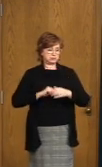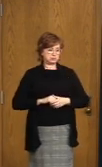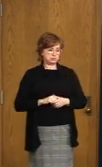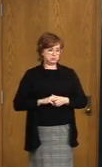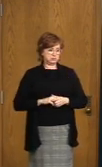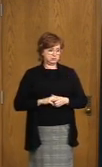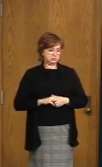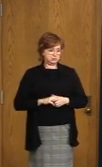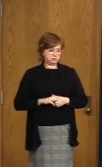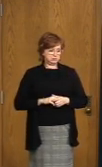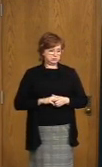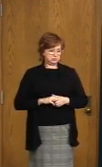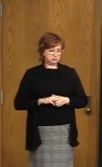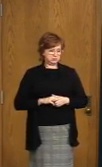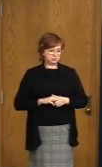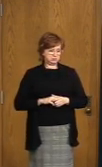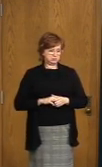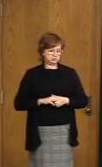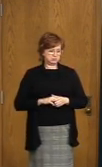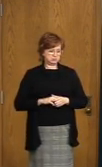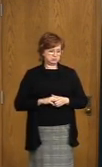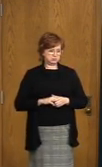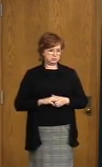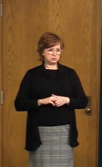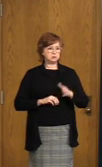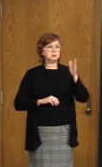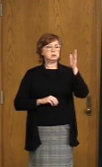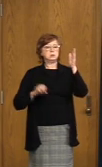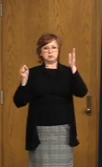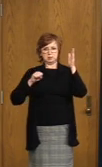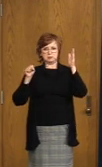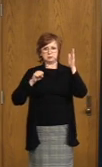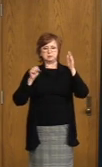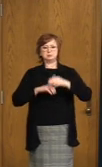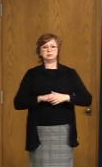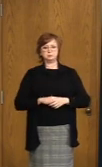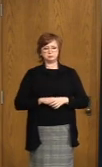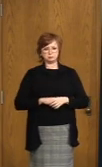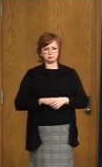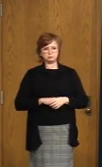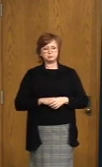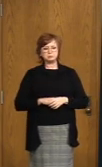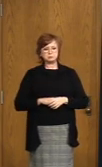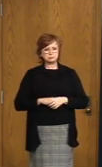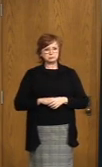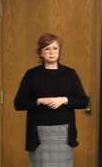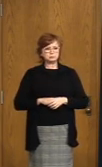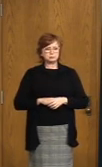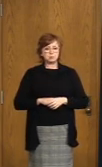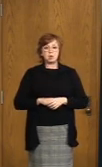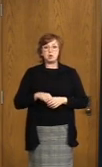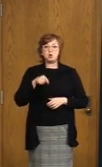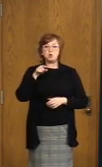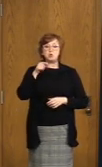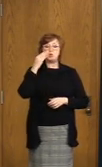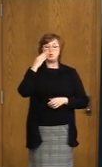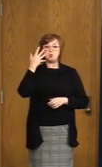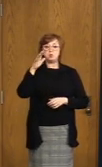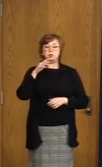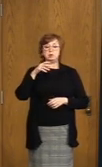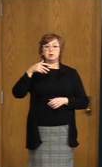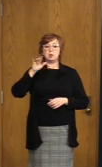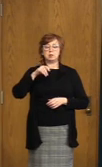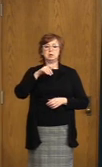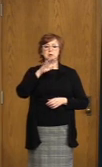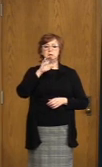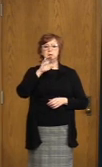care, on Preston and Saskatoon? I do. So as you all know, Preston Extended Care is in an